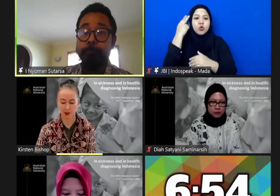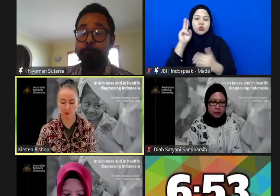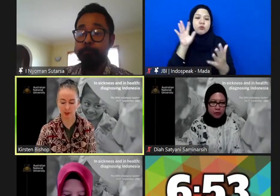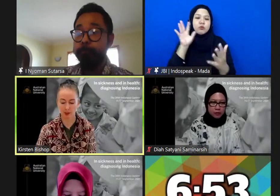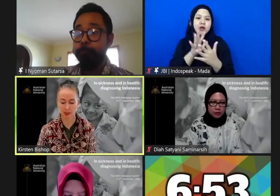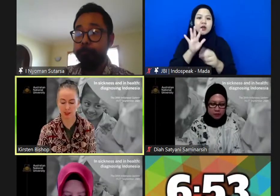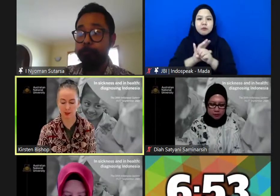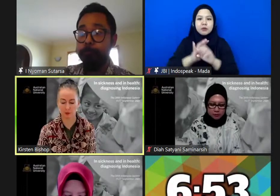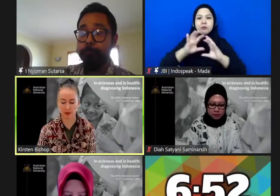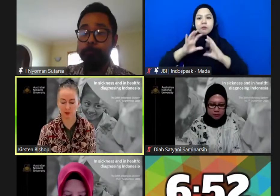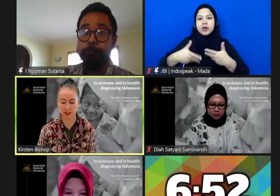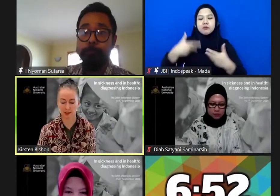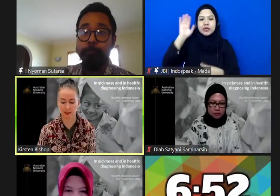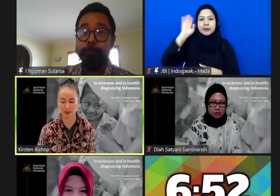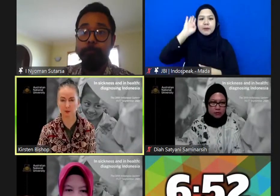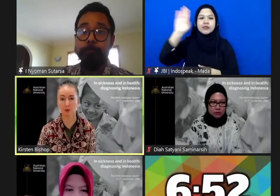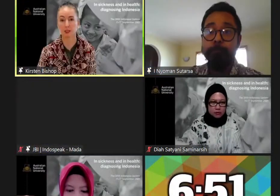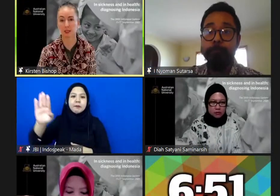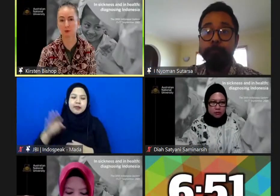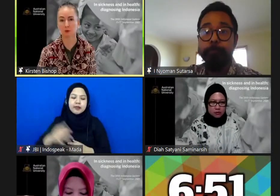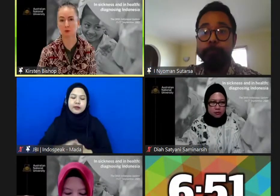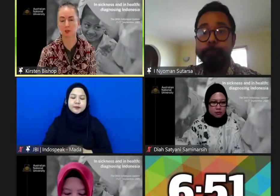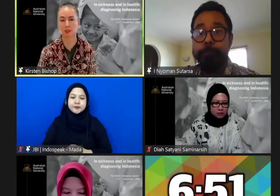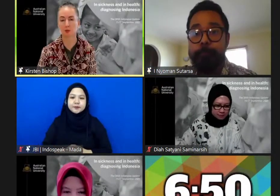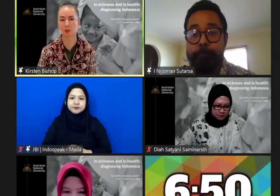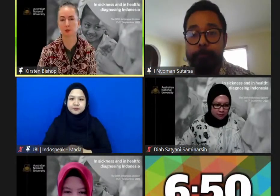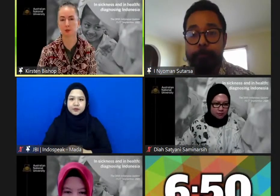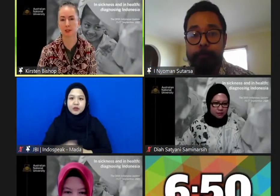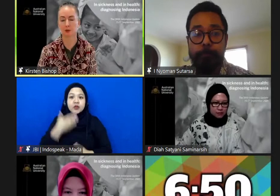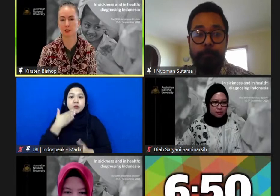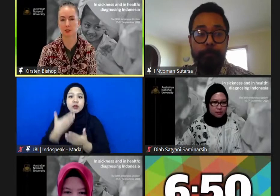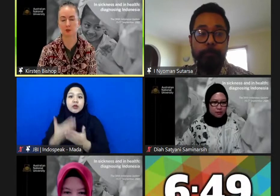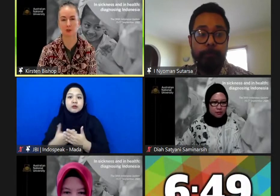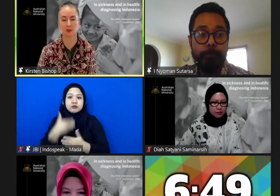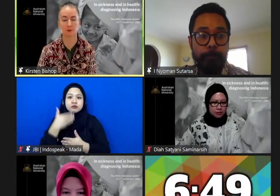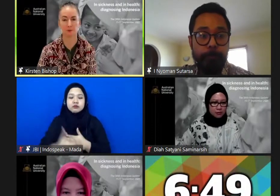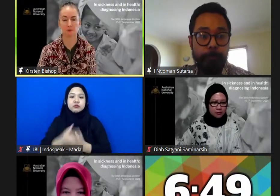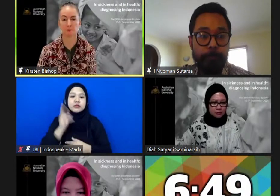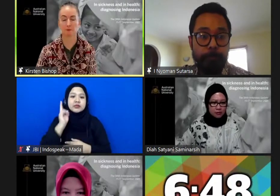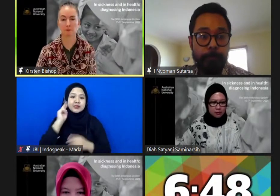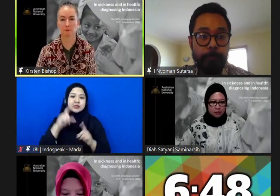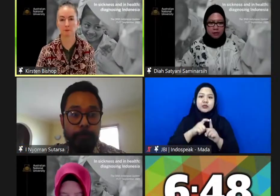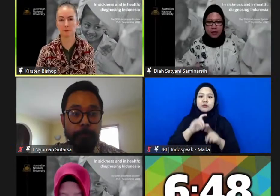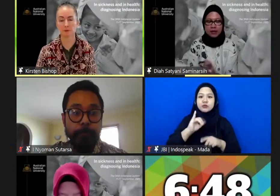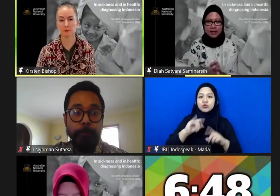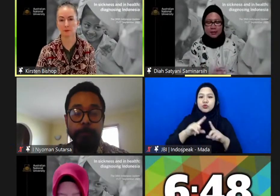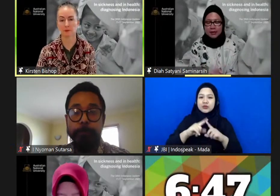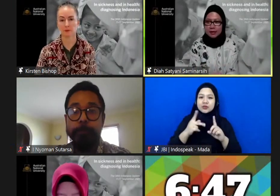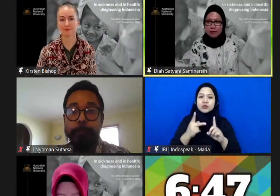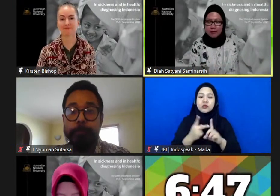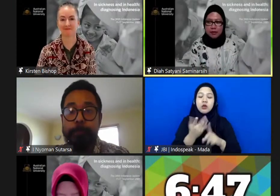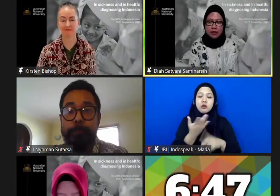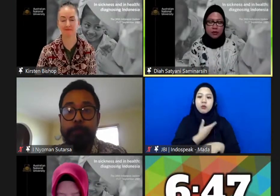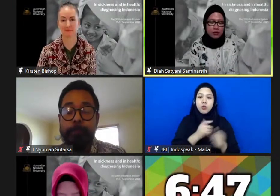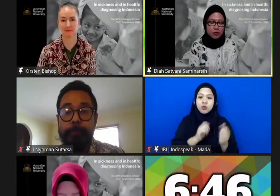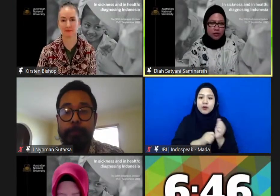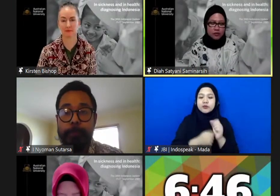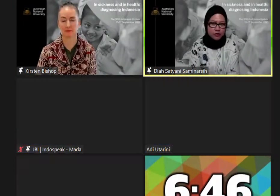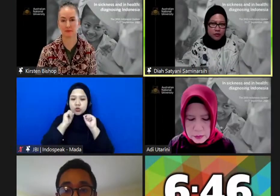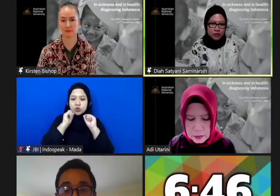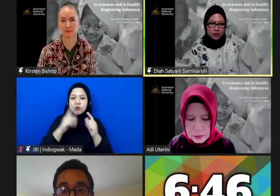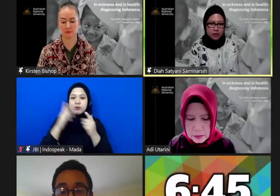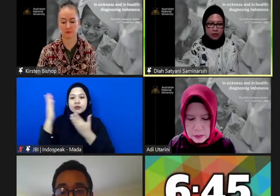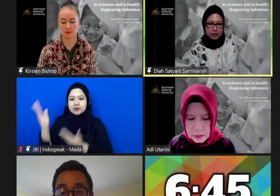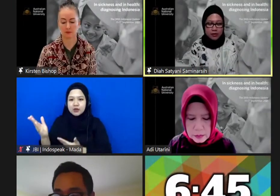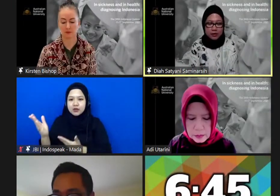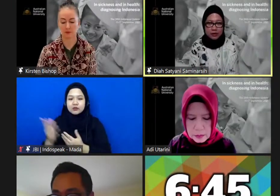Thank you very much, Pak Sutasa. Ibu Dia, would you like to respond to that question also? Yes, thank you, Ibu Afi,